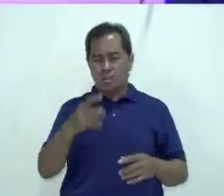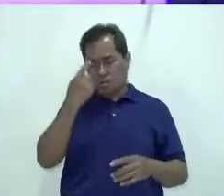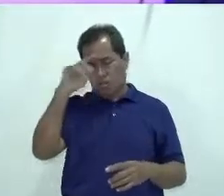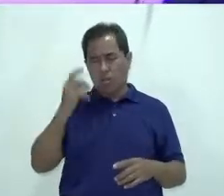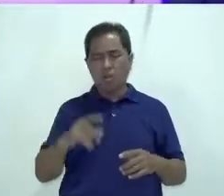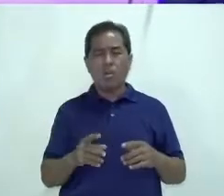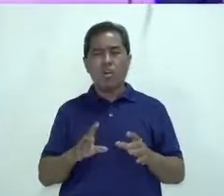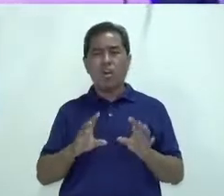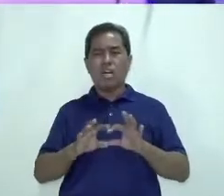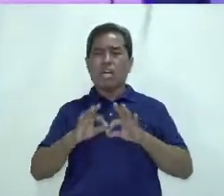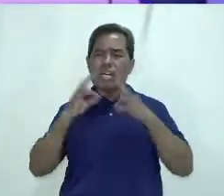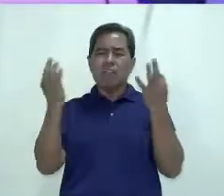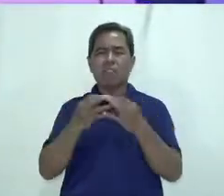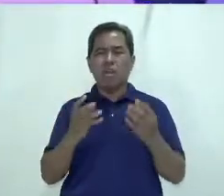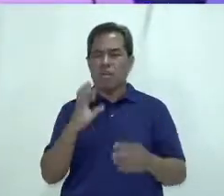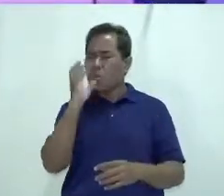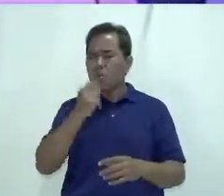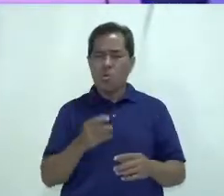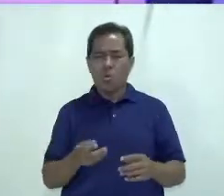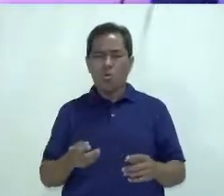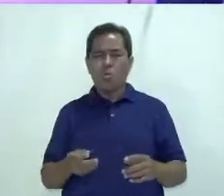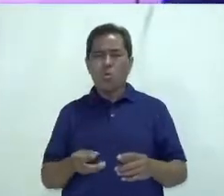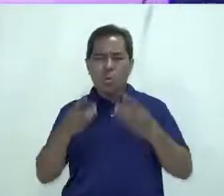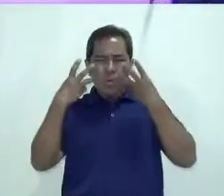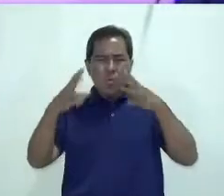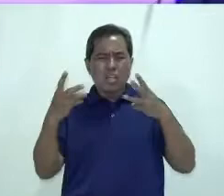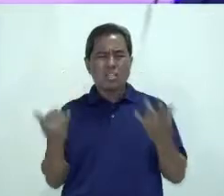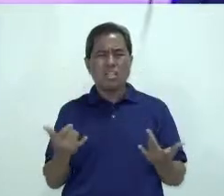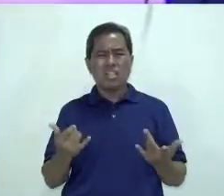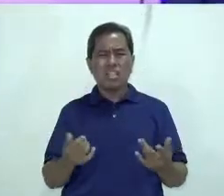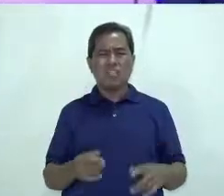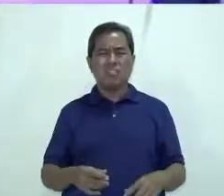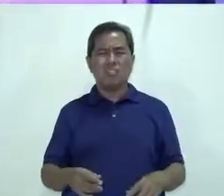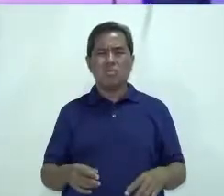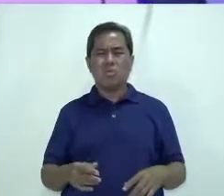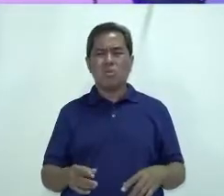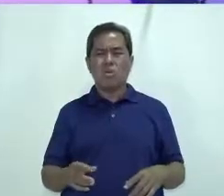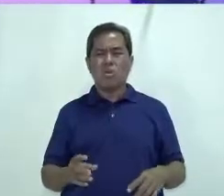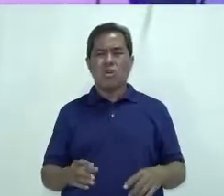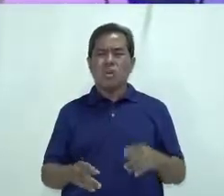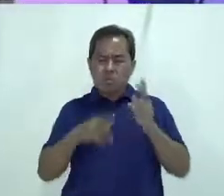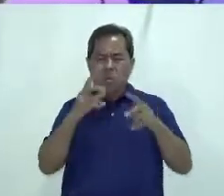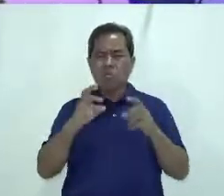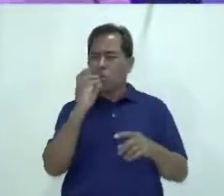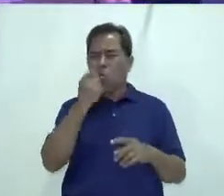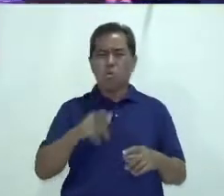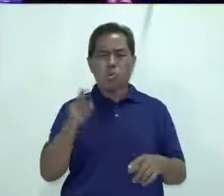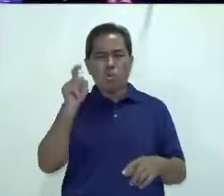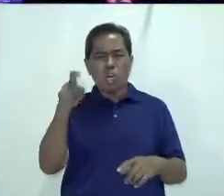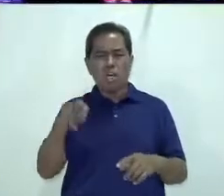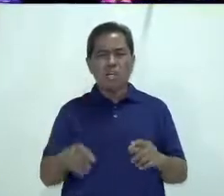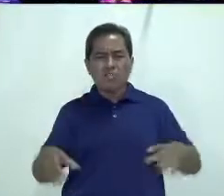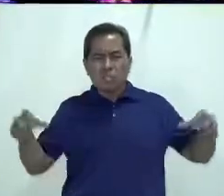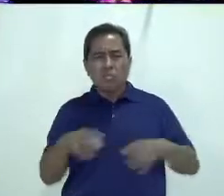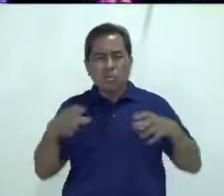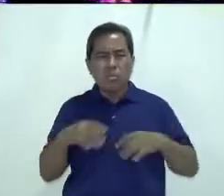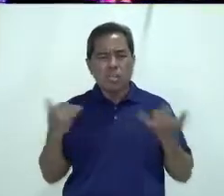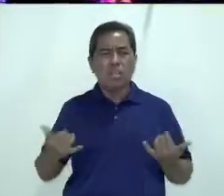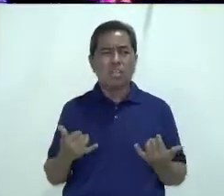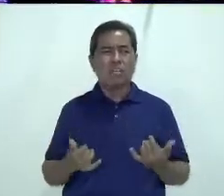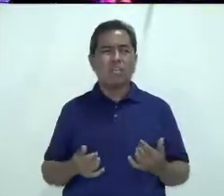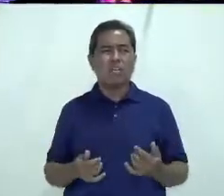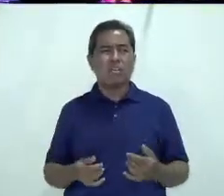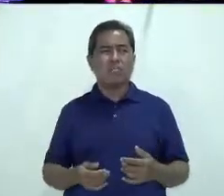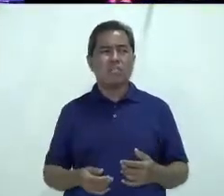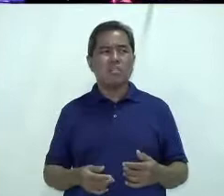is in need of new job opening, Lord. Thank you for opening the door right now. And a good